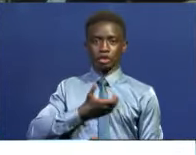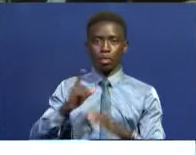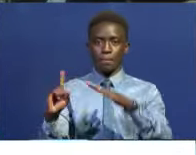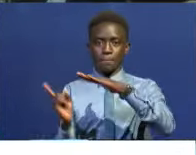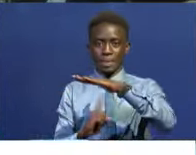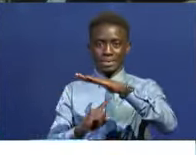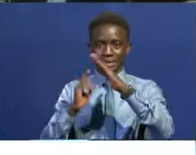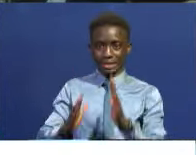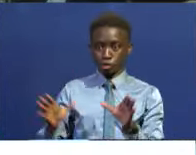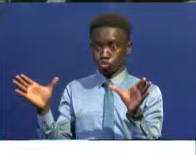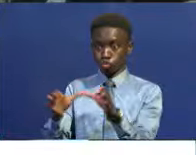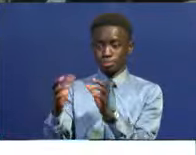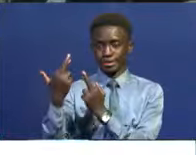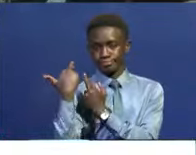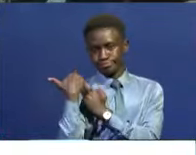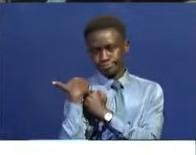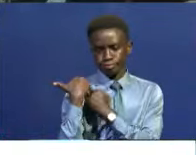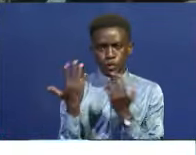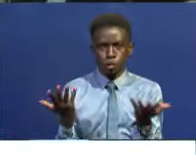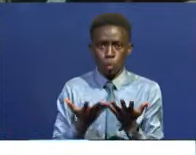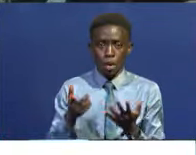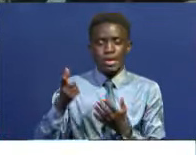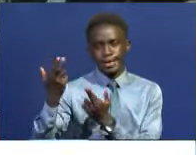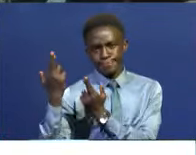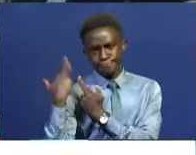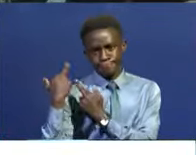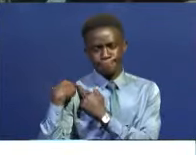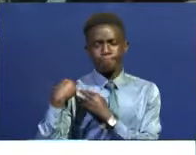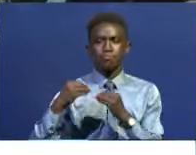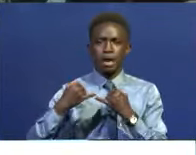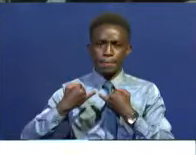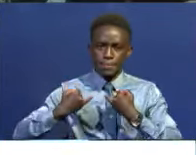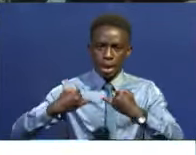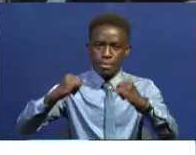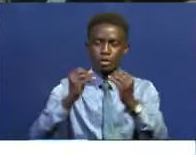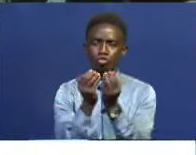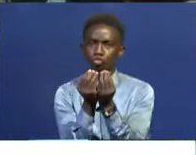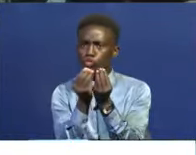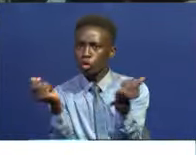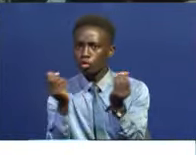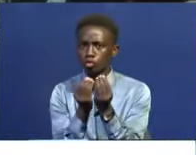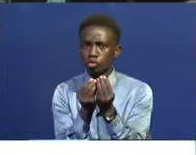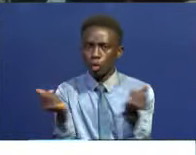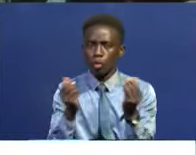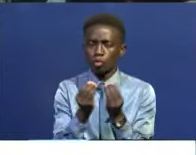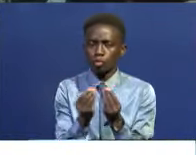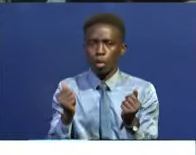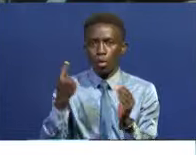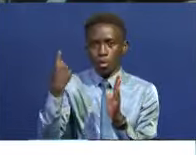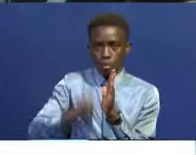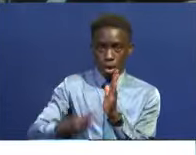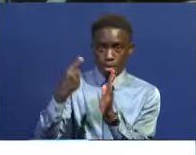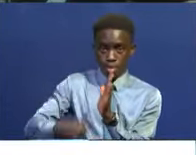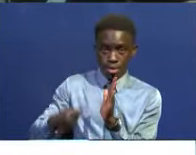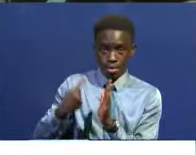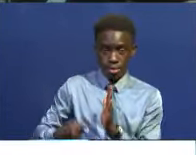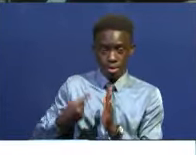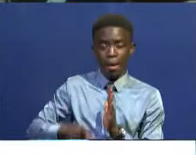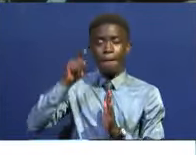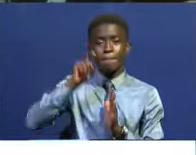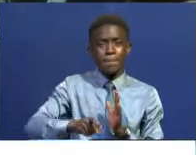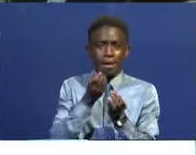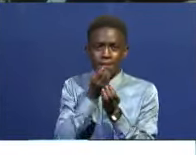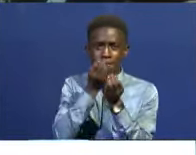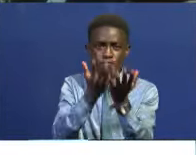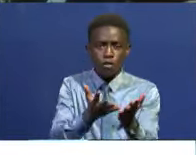of implementing solutions or recommendations of the House, to make sure we inform partner states through